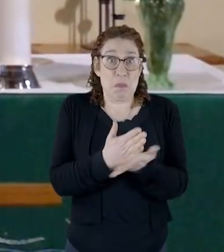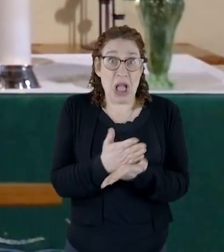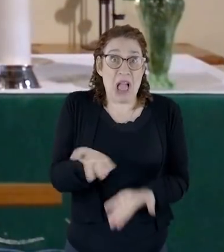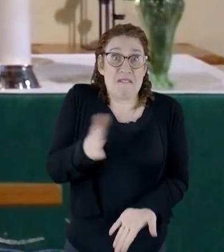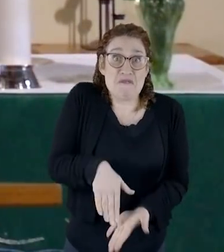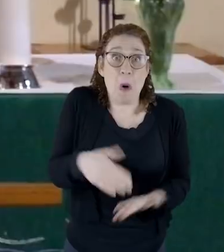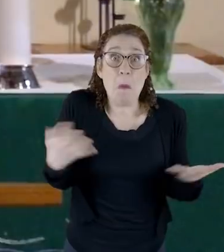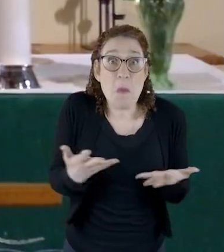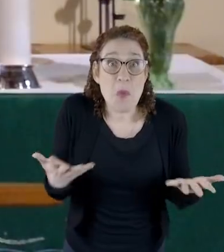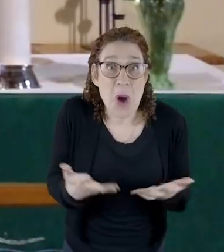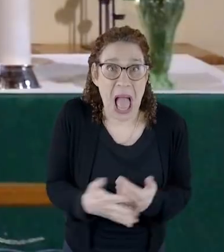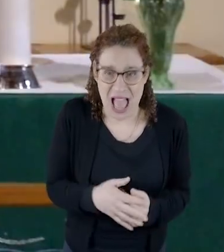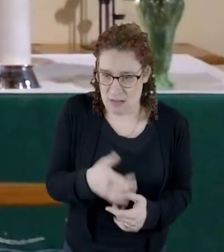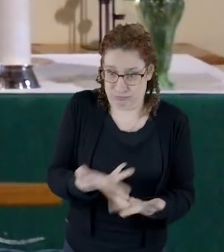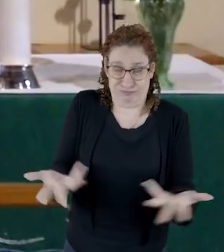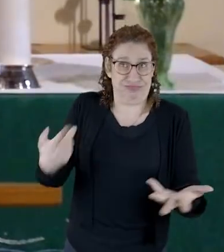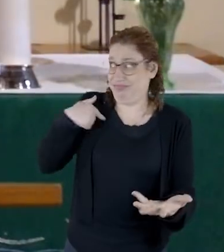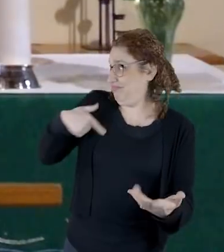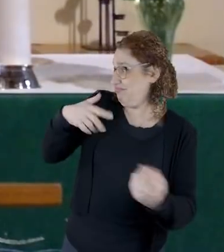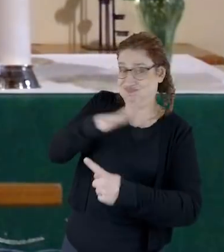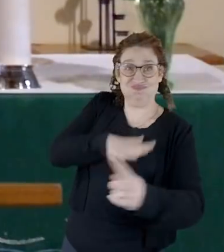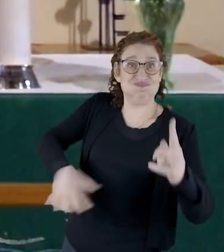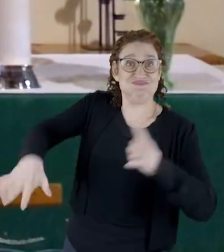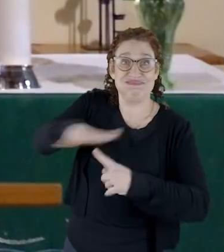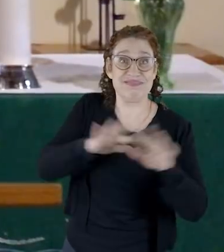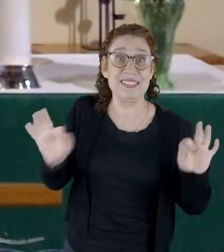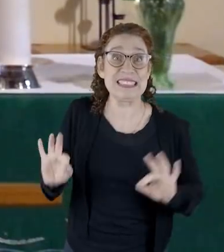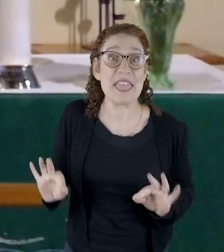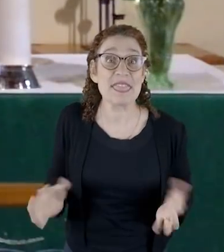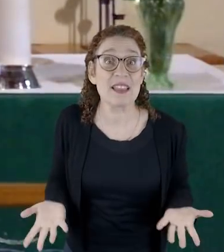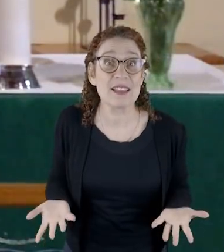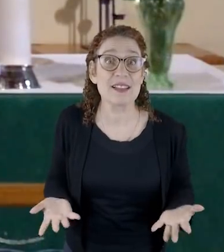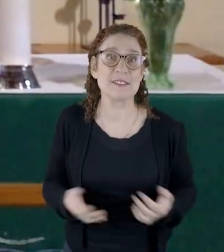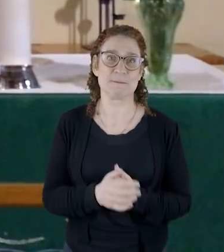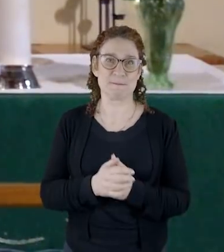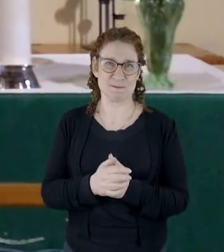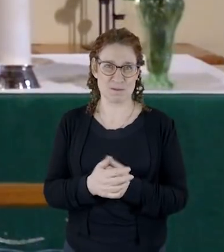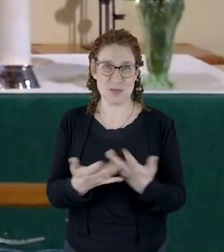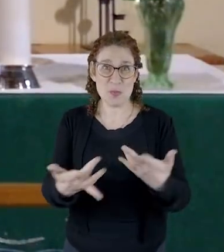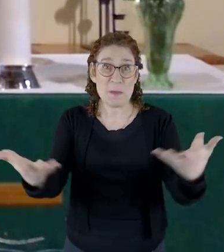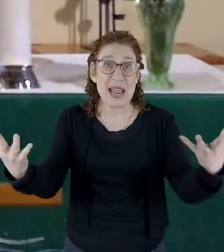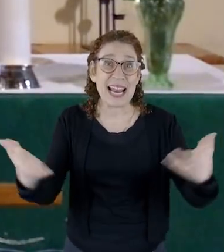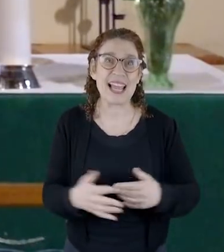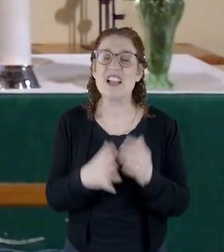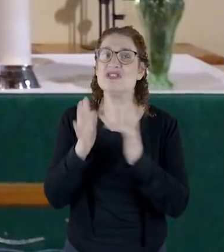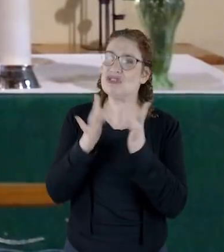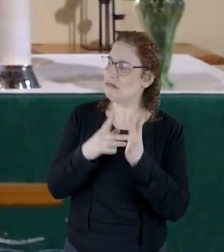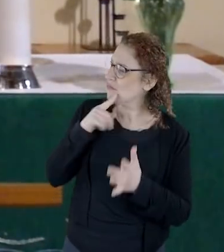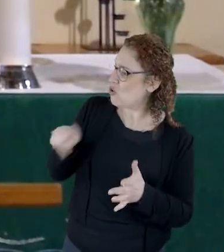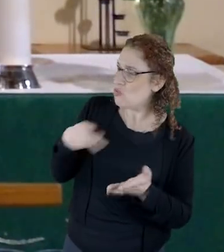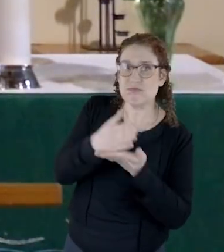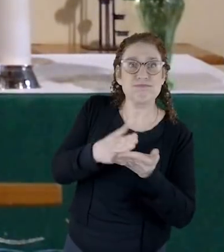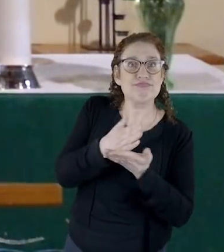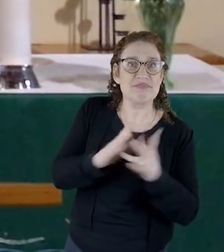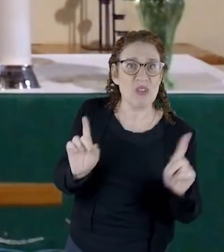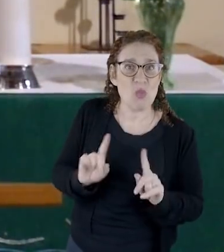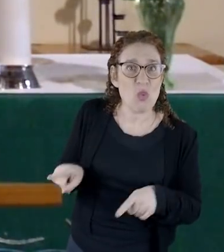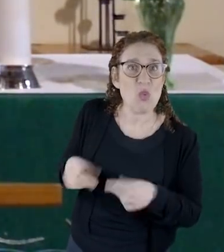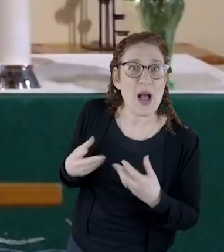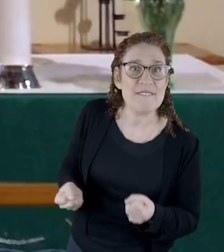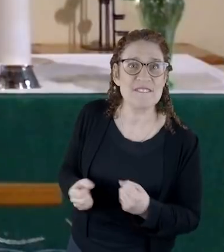are we to get enough bread in the desert to feed so great a crowd? Jesus asked them, How many loaves have